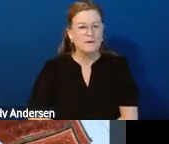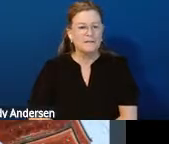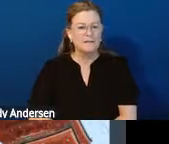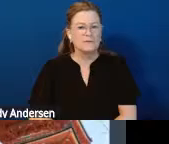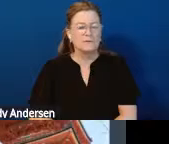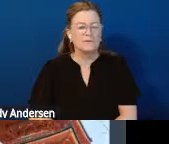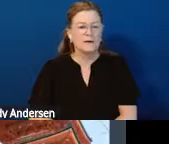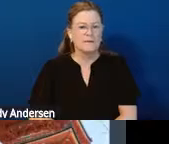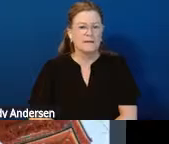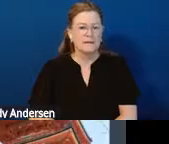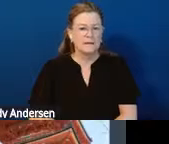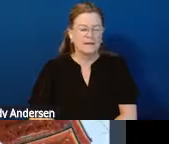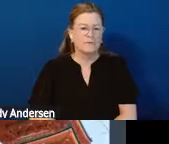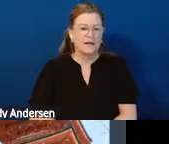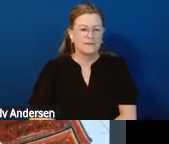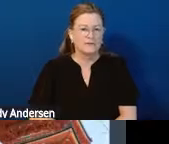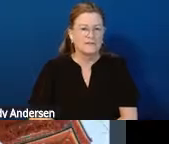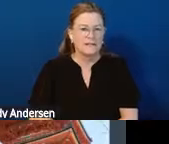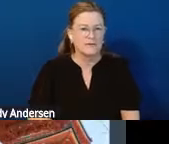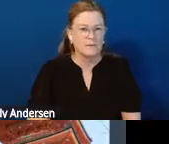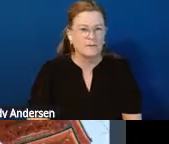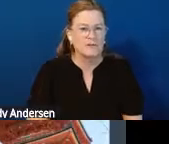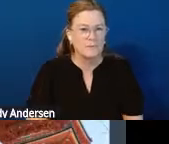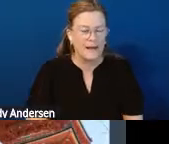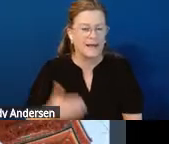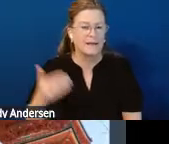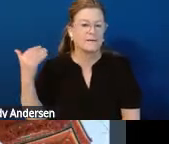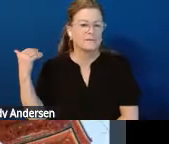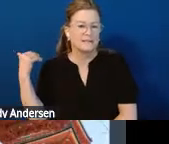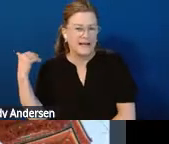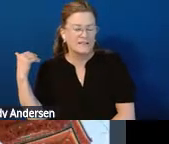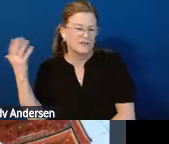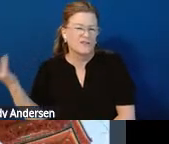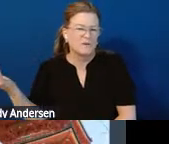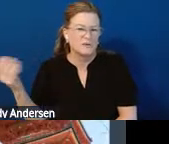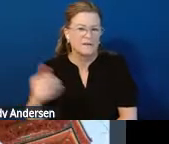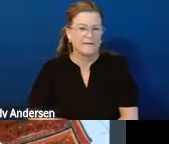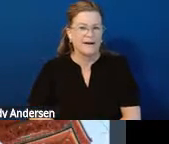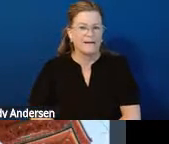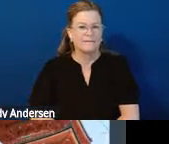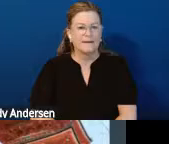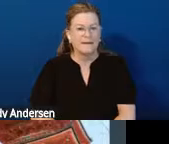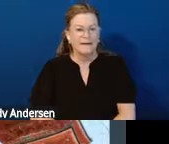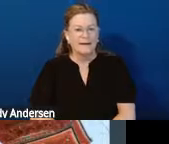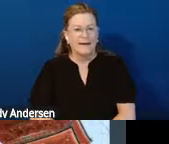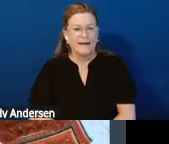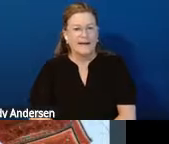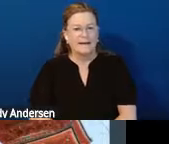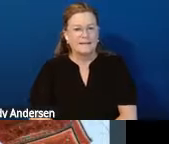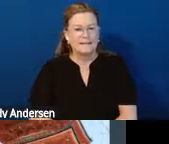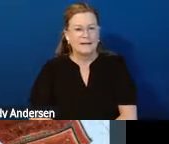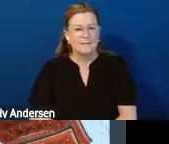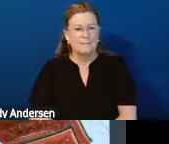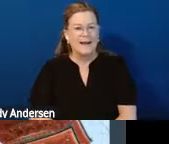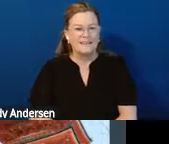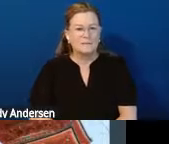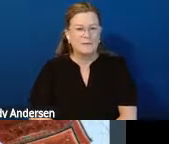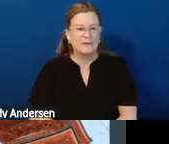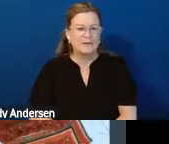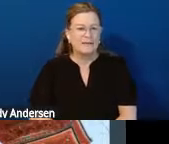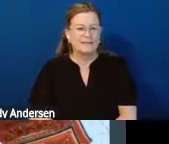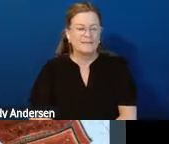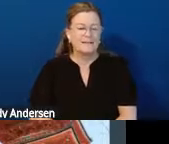We just went to the International Studies trip to Japan. It was last year in 2025. And